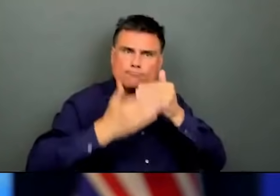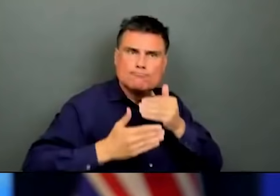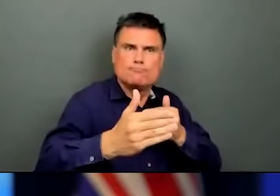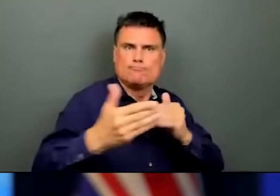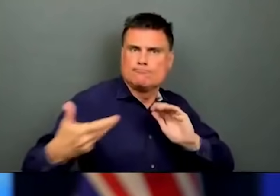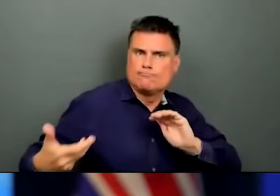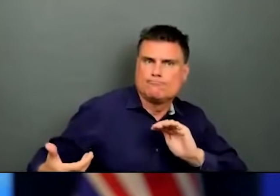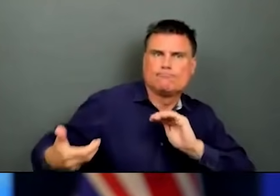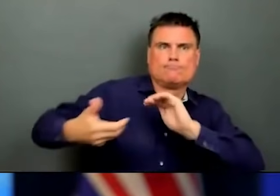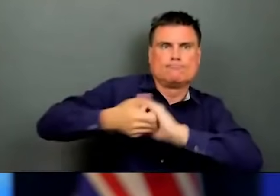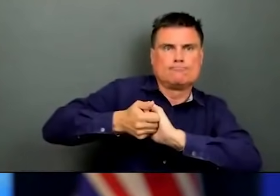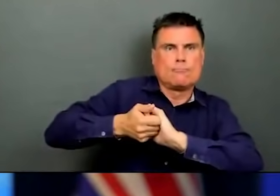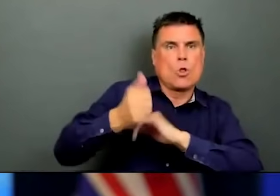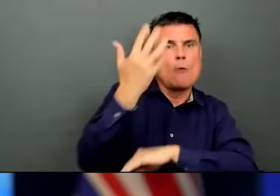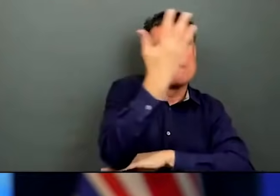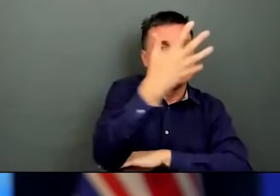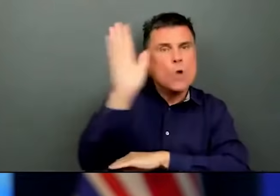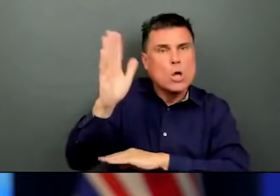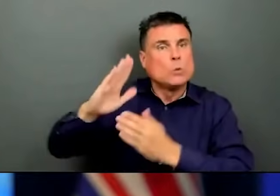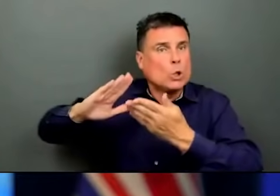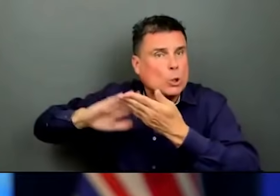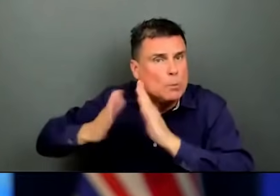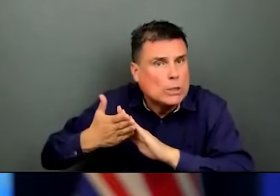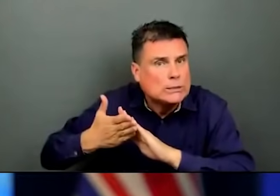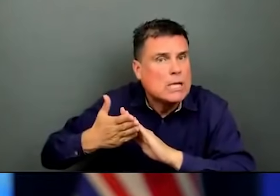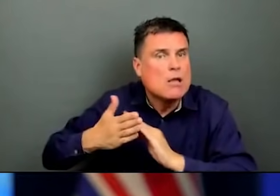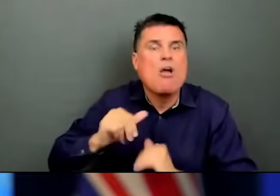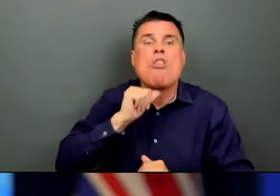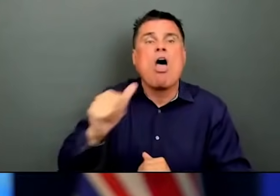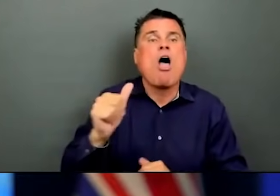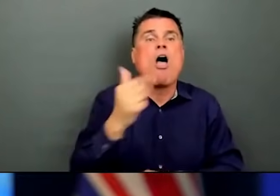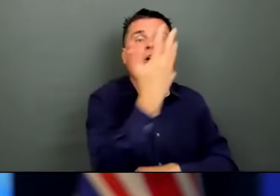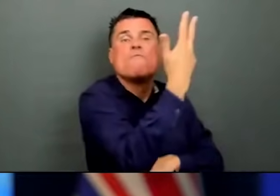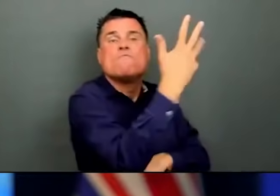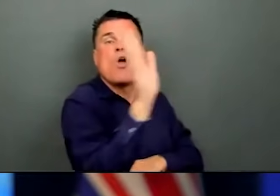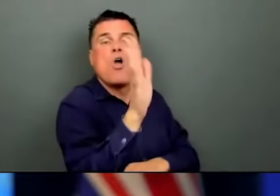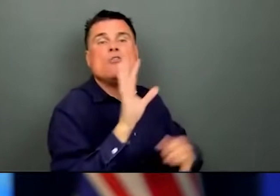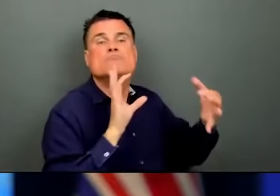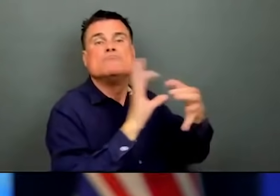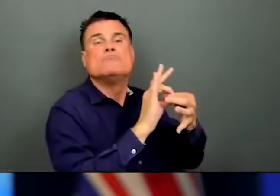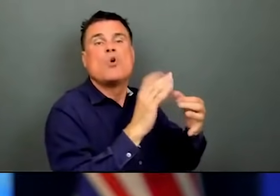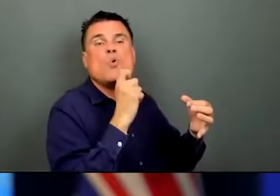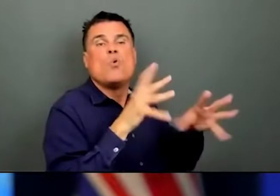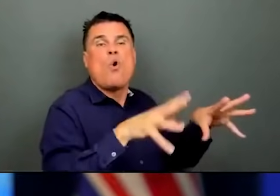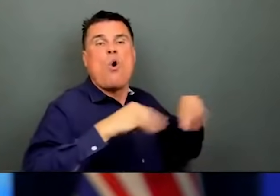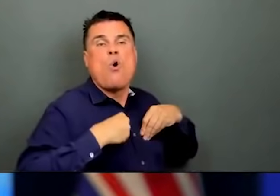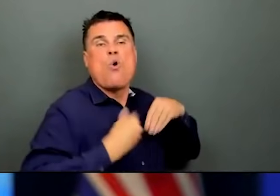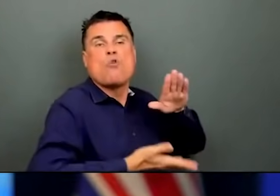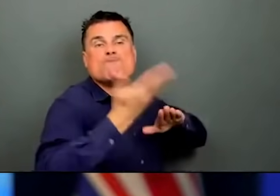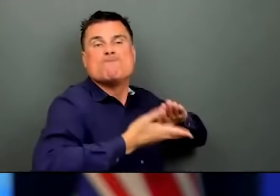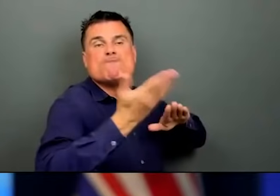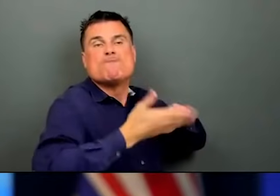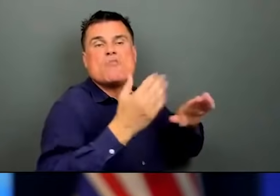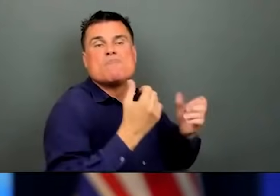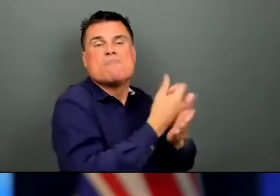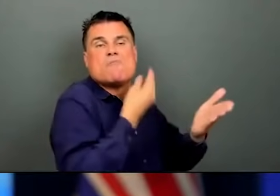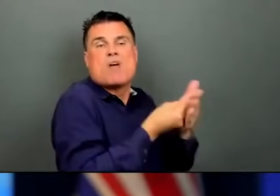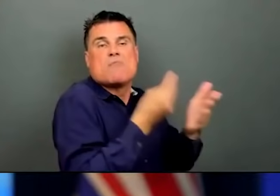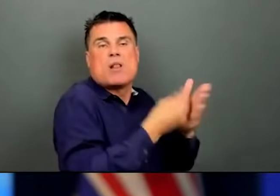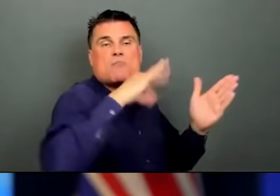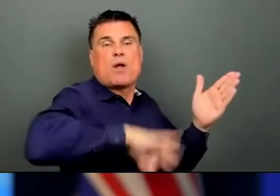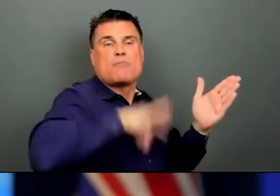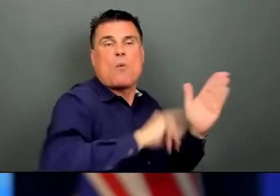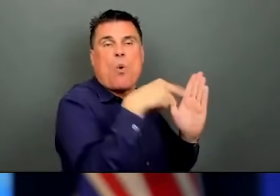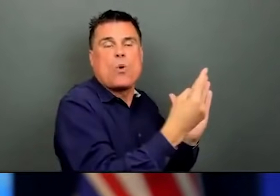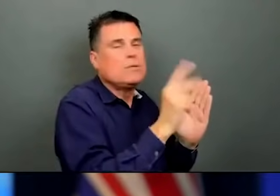shareholders. Next question is from Richard Zussman, Global News. So, Premier, do you anticipate, Justine alluded